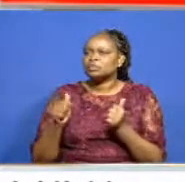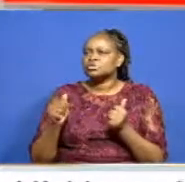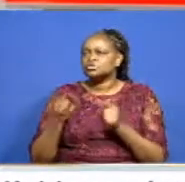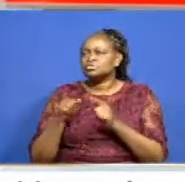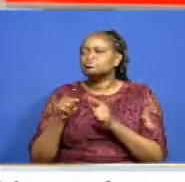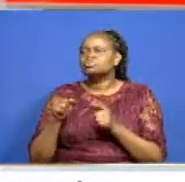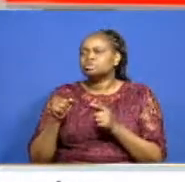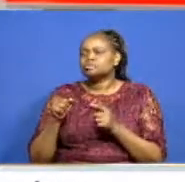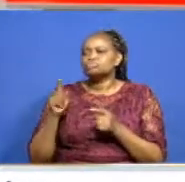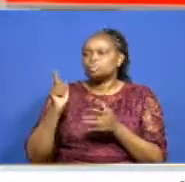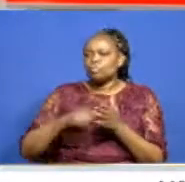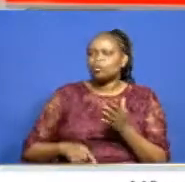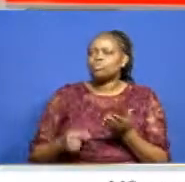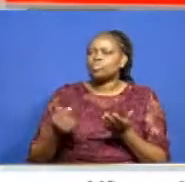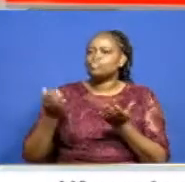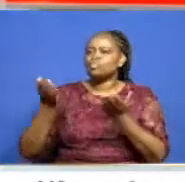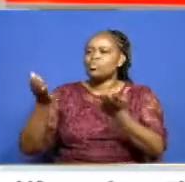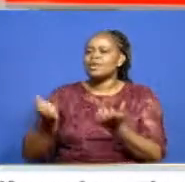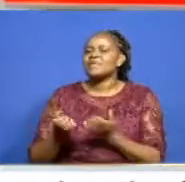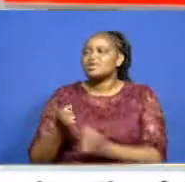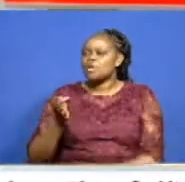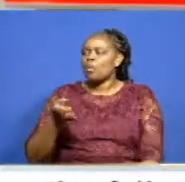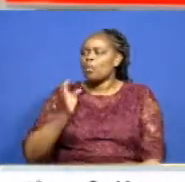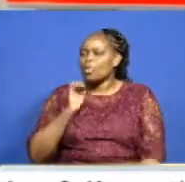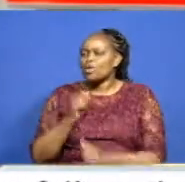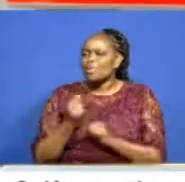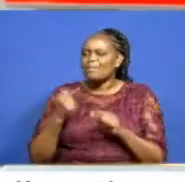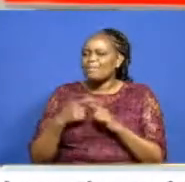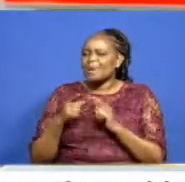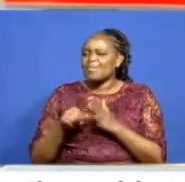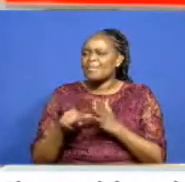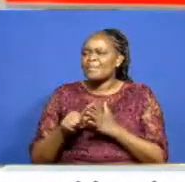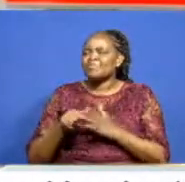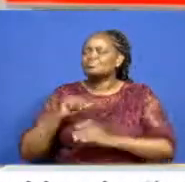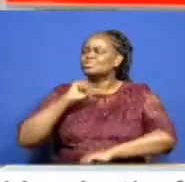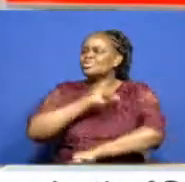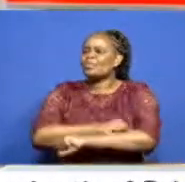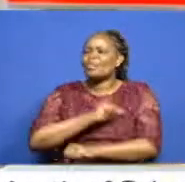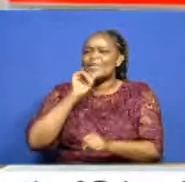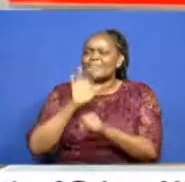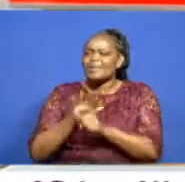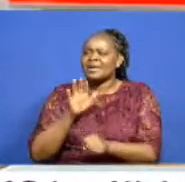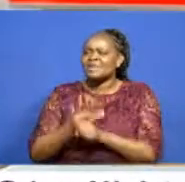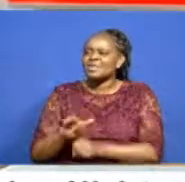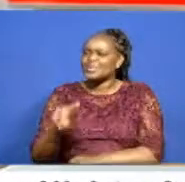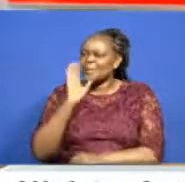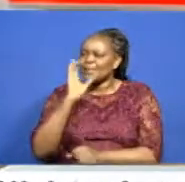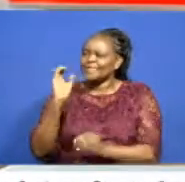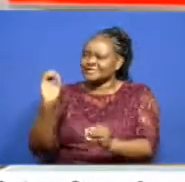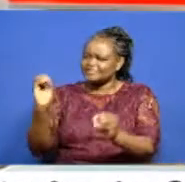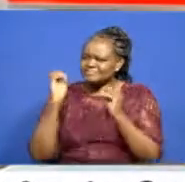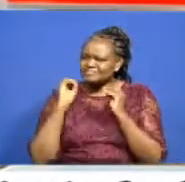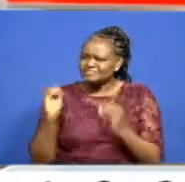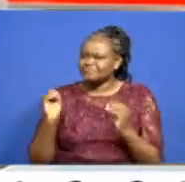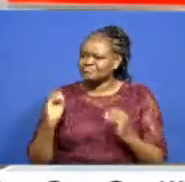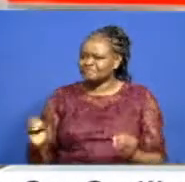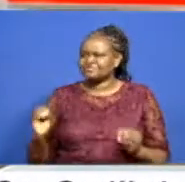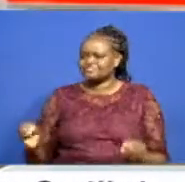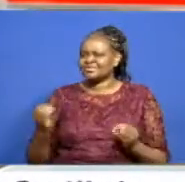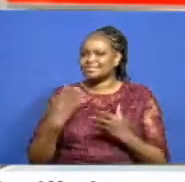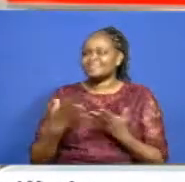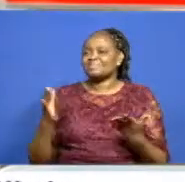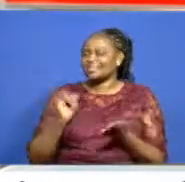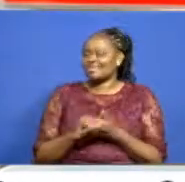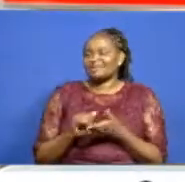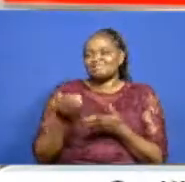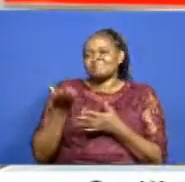source of water. Many of our schools are not supplied with the water. They are really constrained. So this is something which has never been an